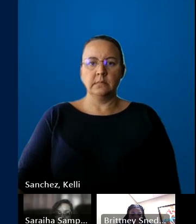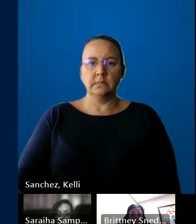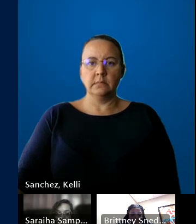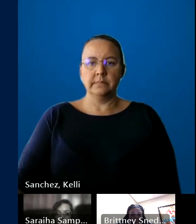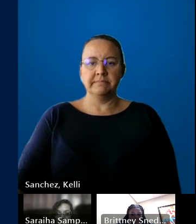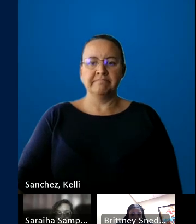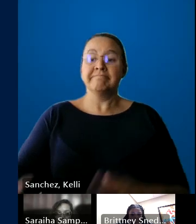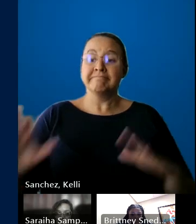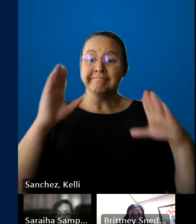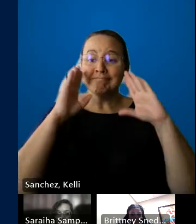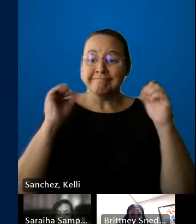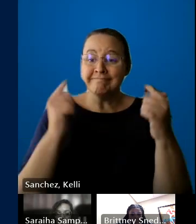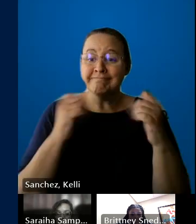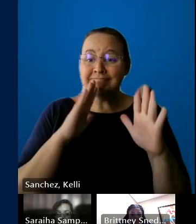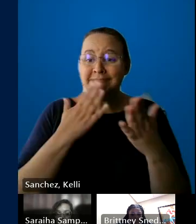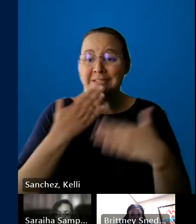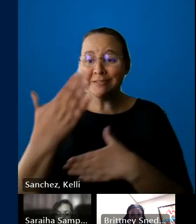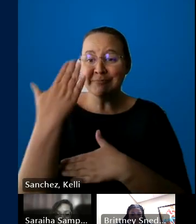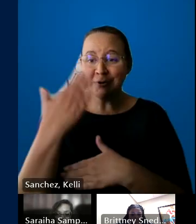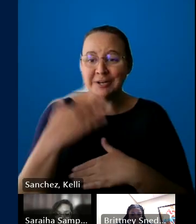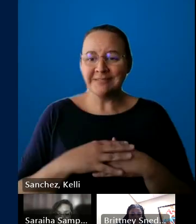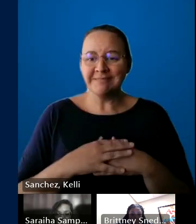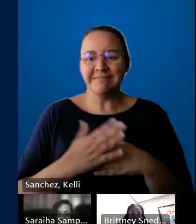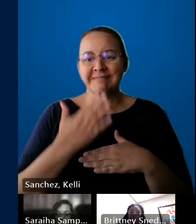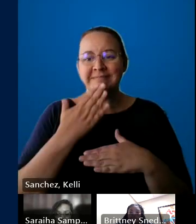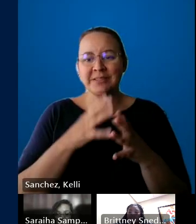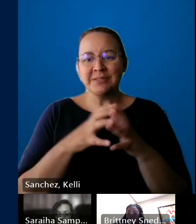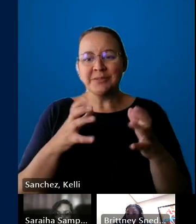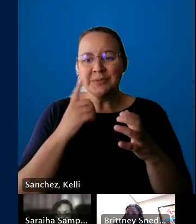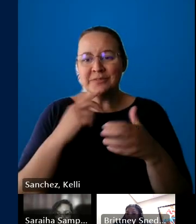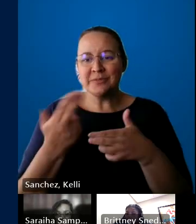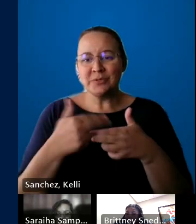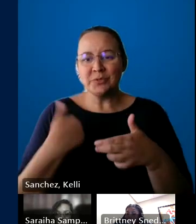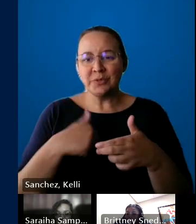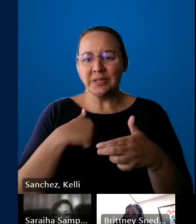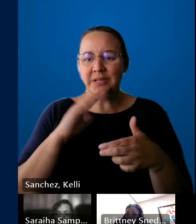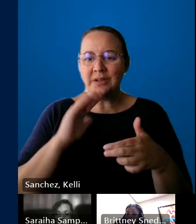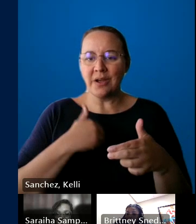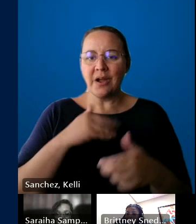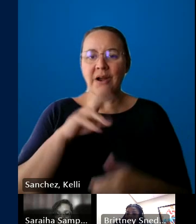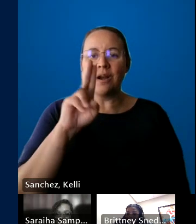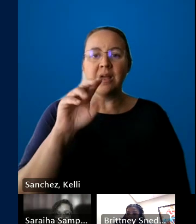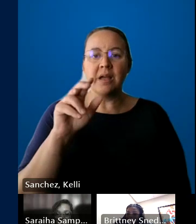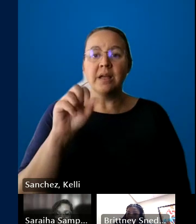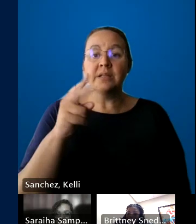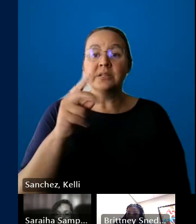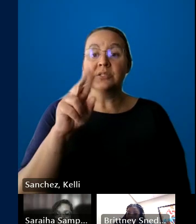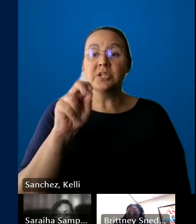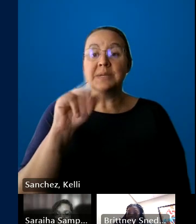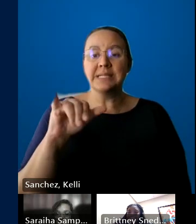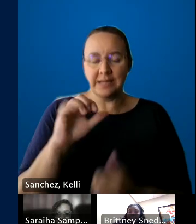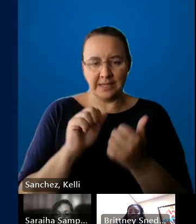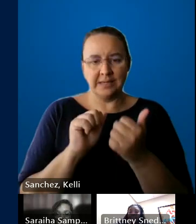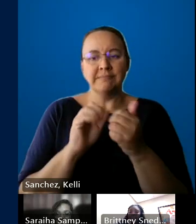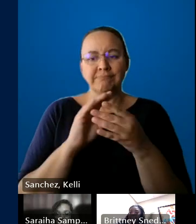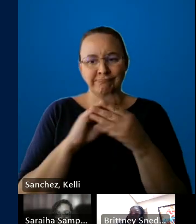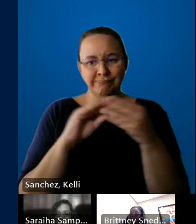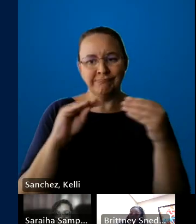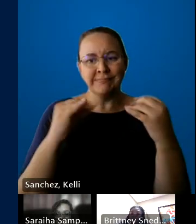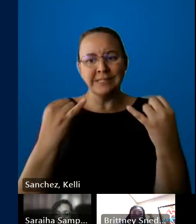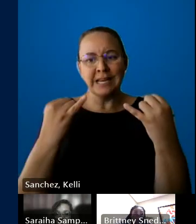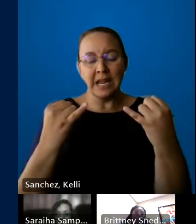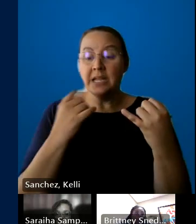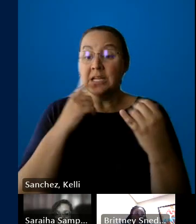Hello, everyone, and good morning. I want to thank you all for joining our Unshame Kentucky campaign today and joining us in our